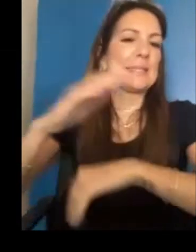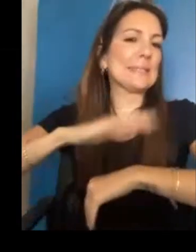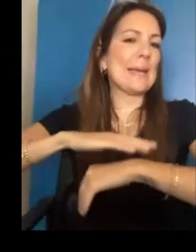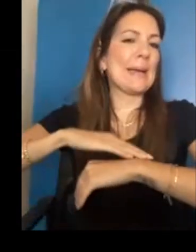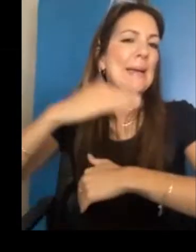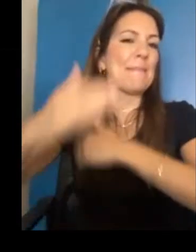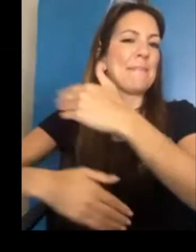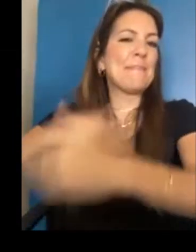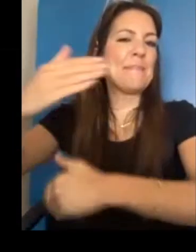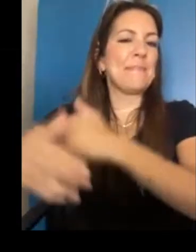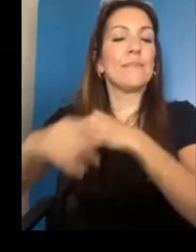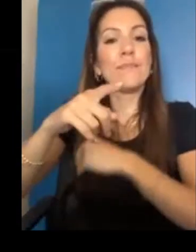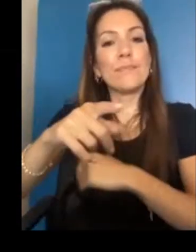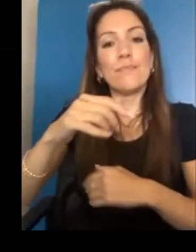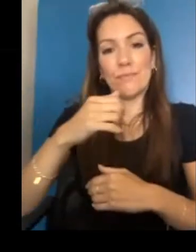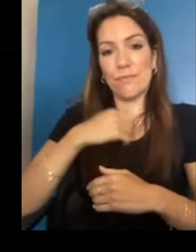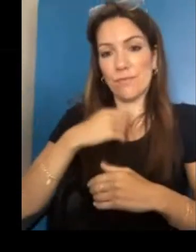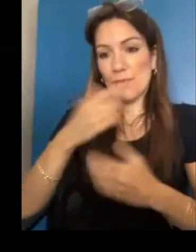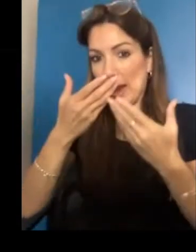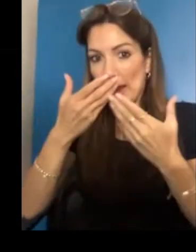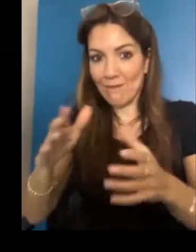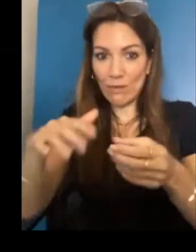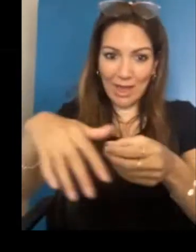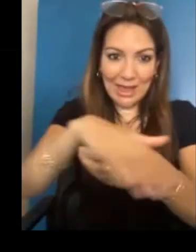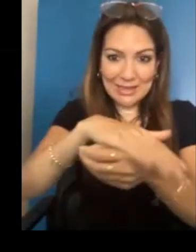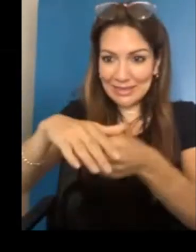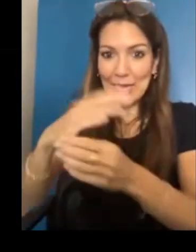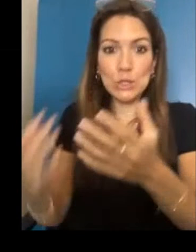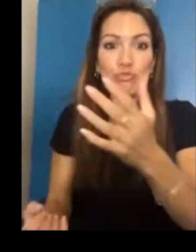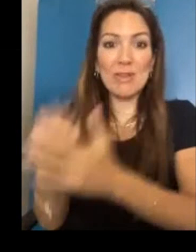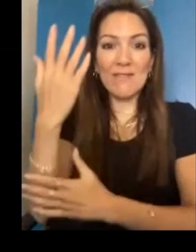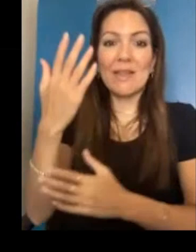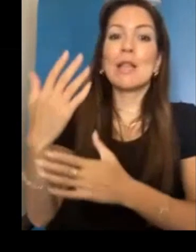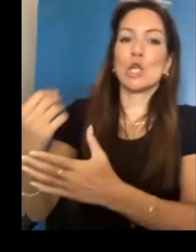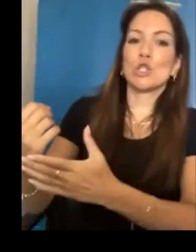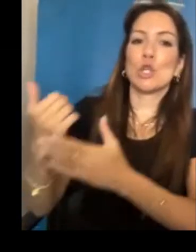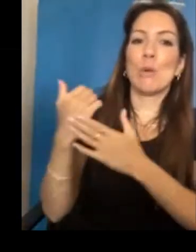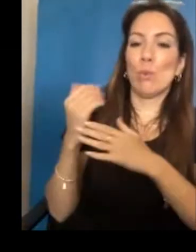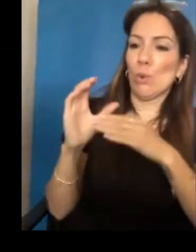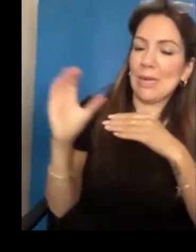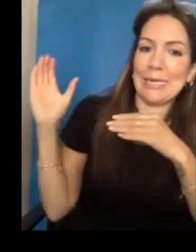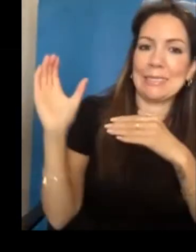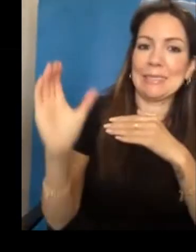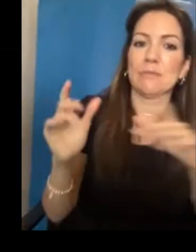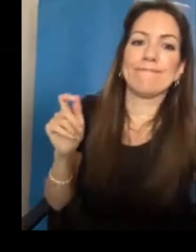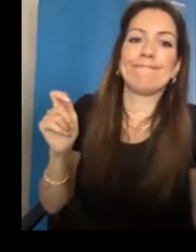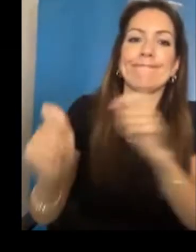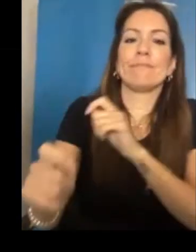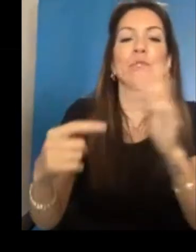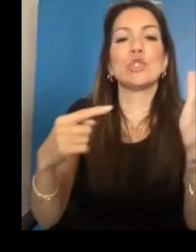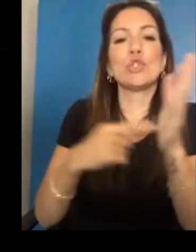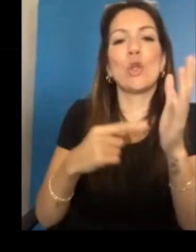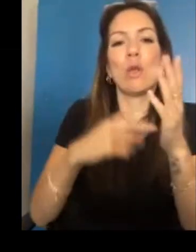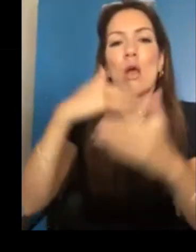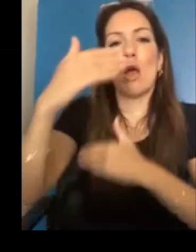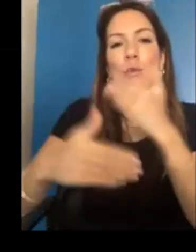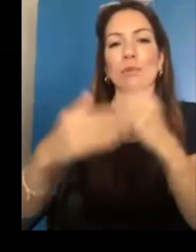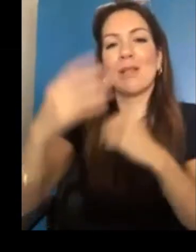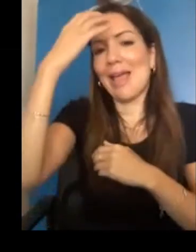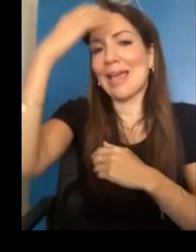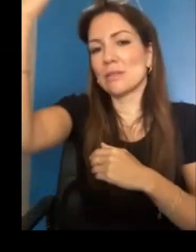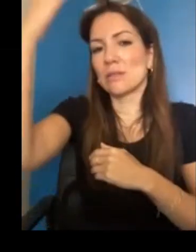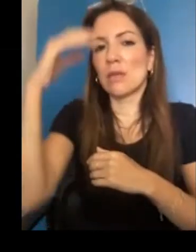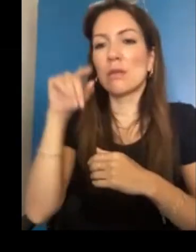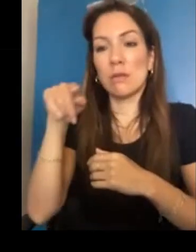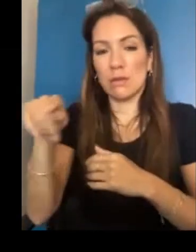parts of our surplus estate at Springfield are supporting us to fund the redevelopment of Tolworth Hospital in Kingston, which, as Bruce mentioned at the start, will be